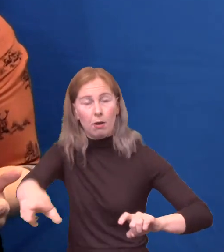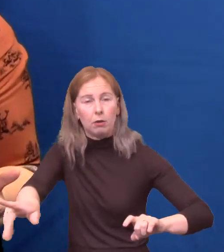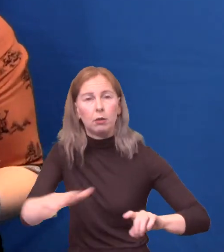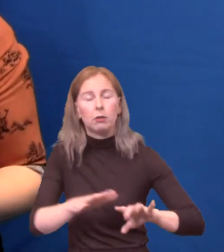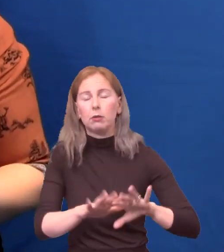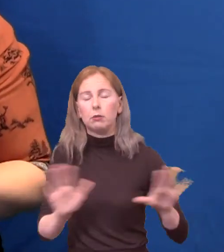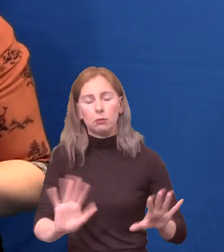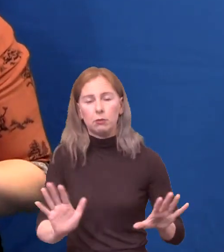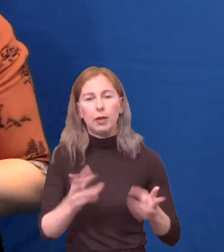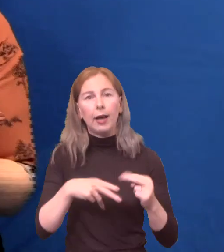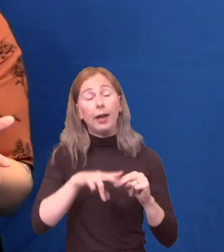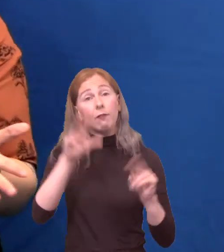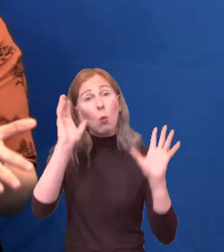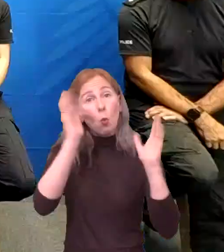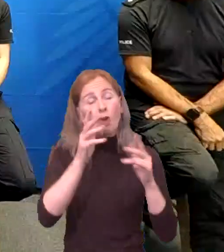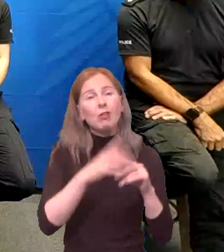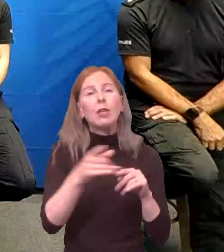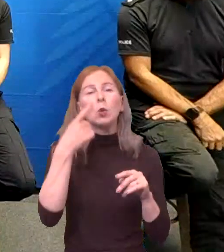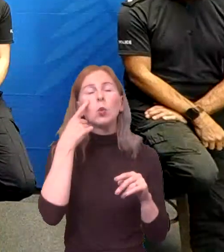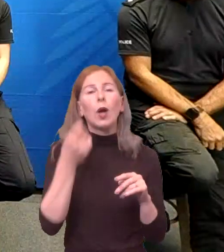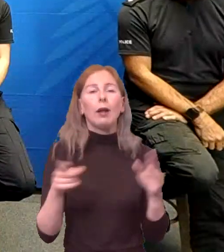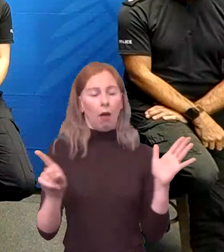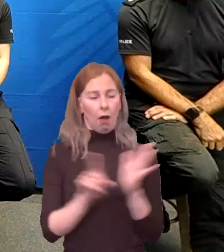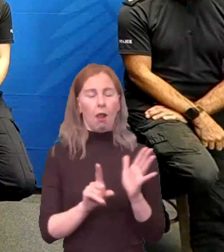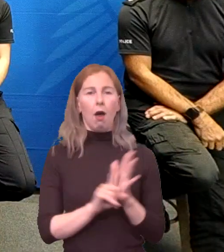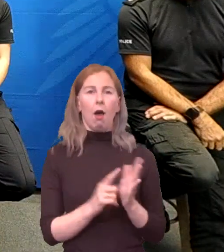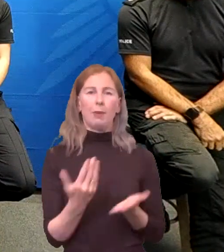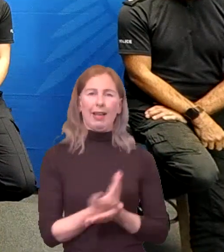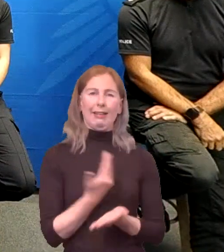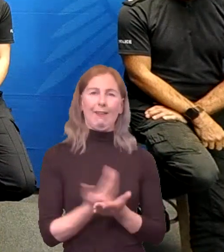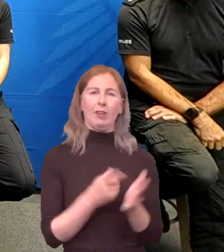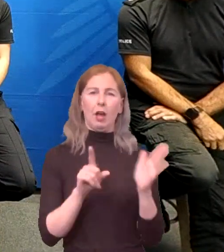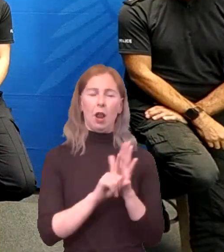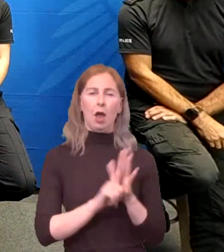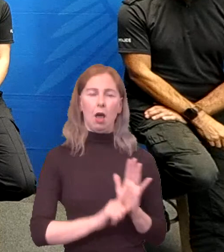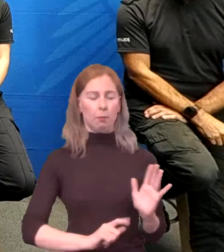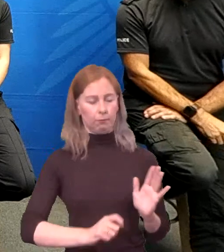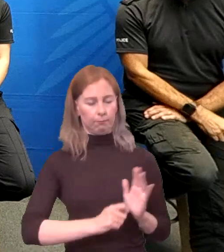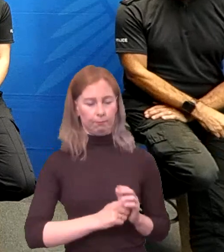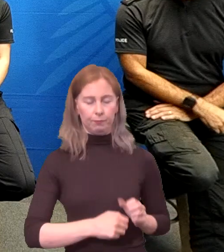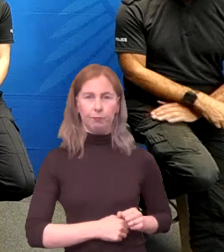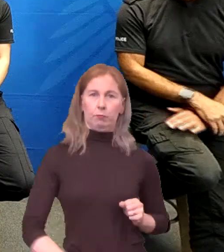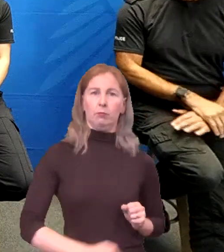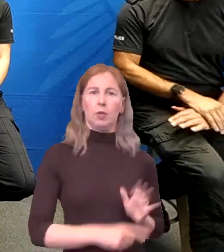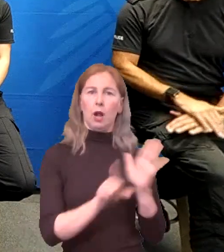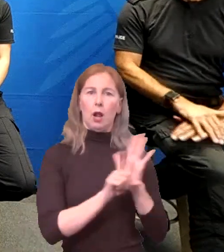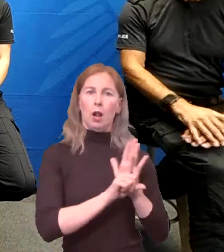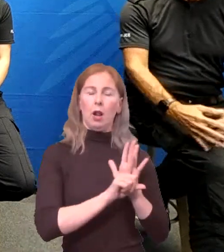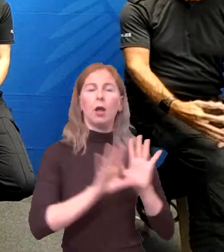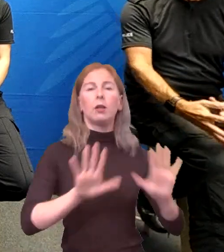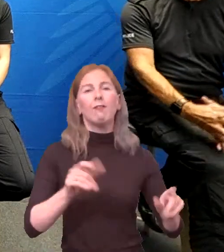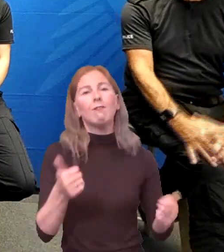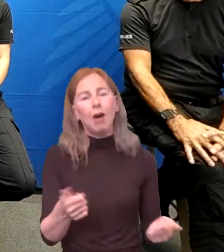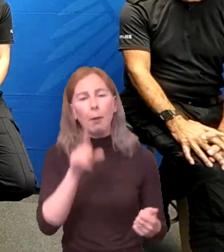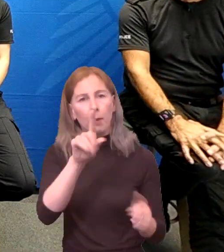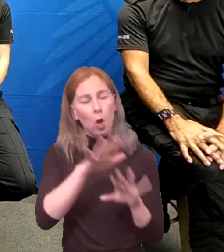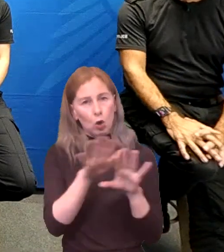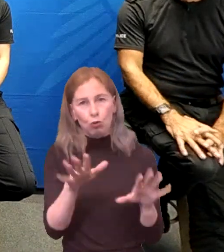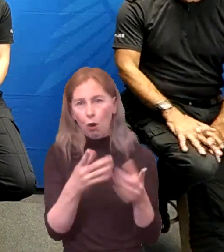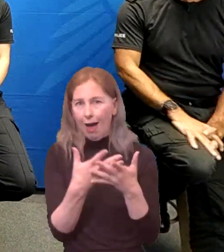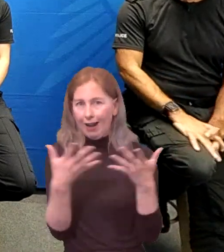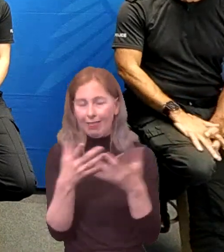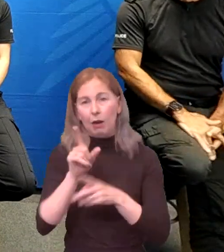safety alarm. I don't know if there's anything that you guys would like to add along those lines, but we had that raised to us, and although we completely understand